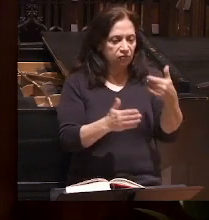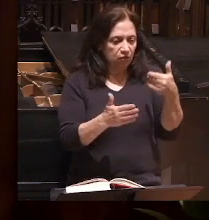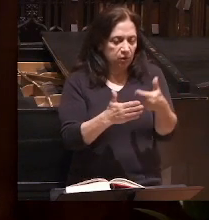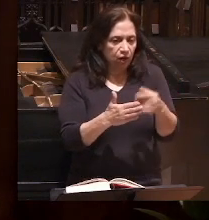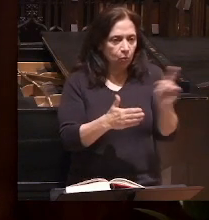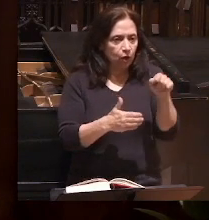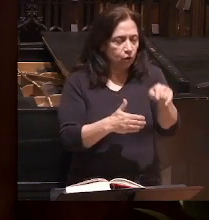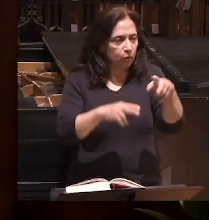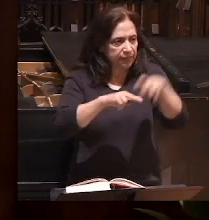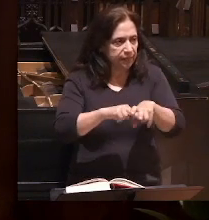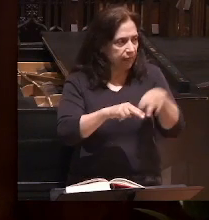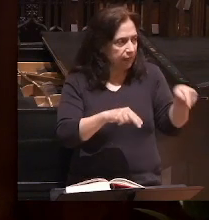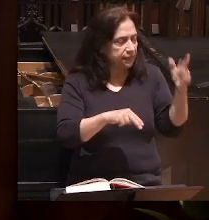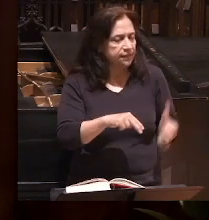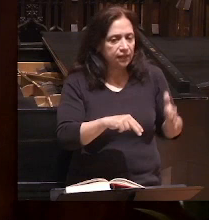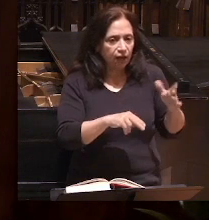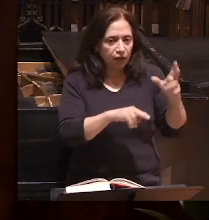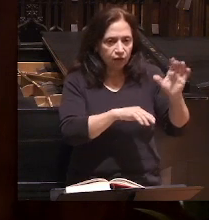this side of the church.